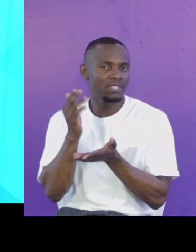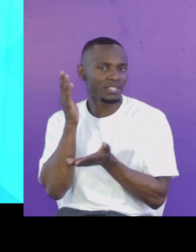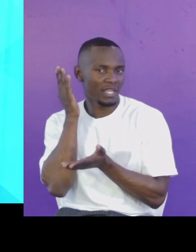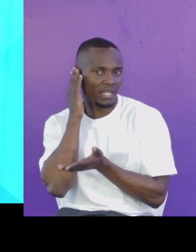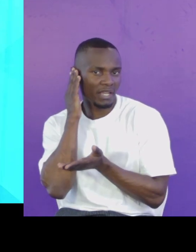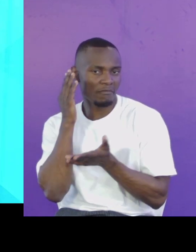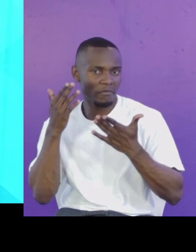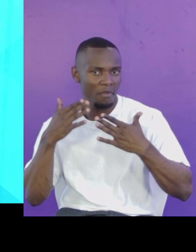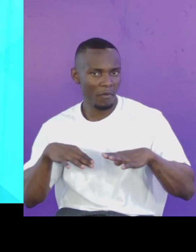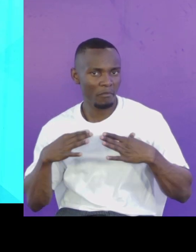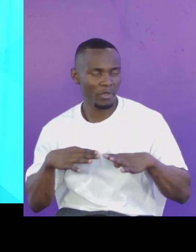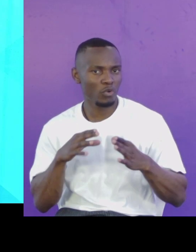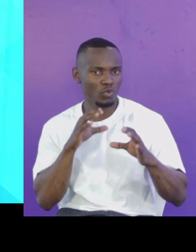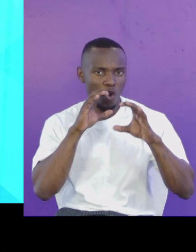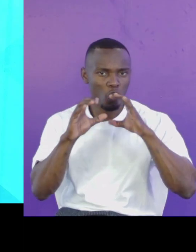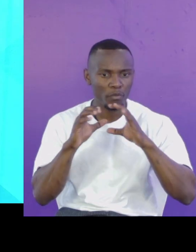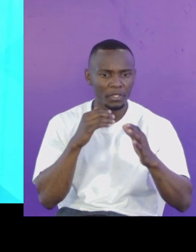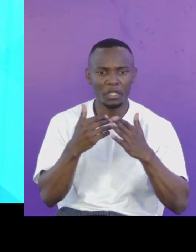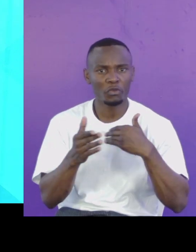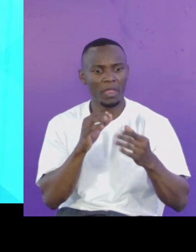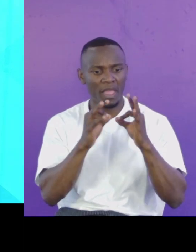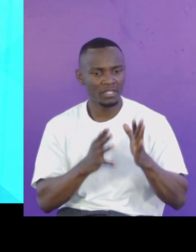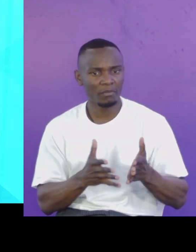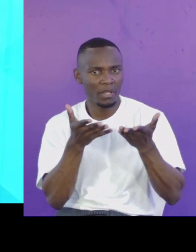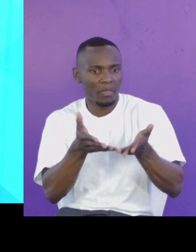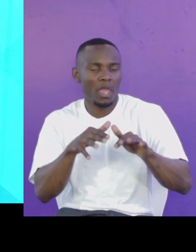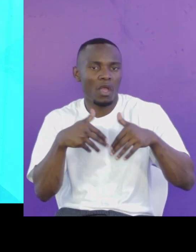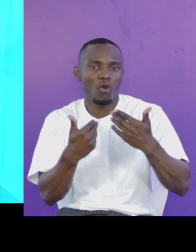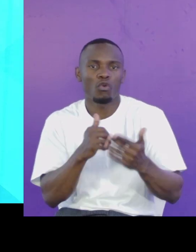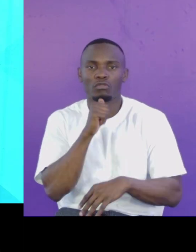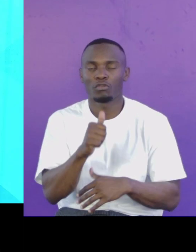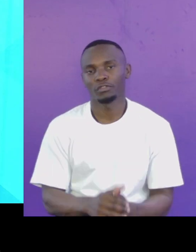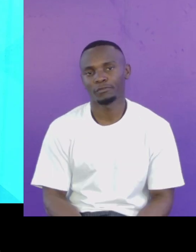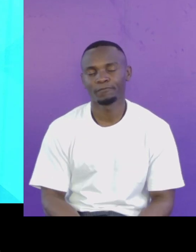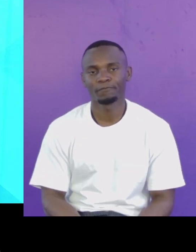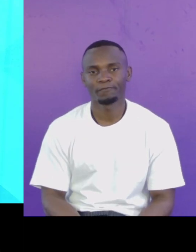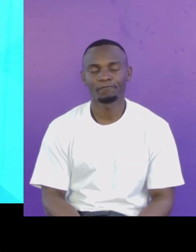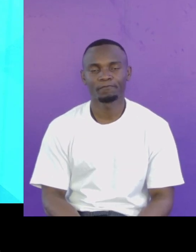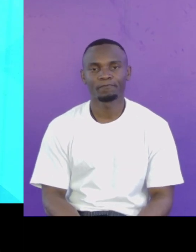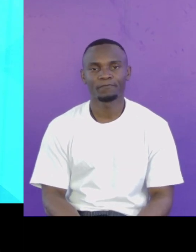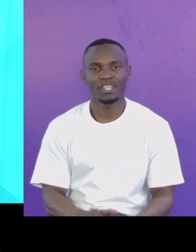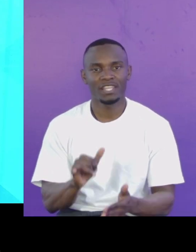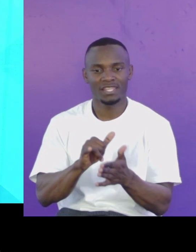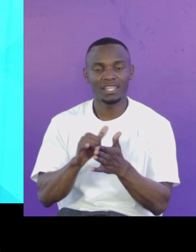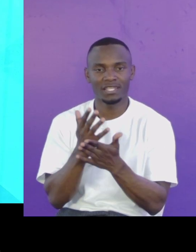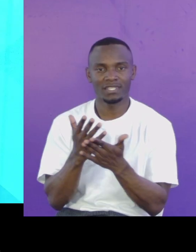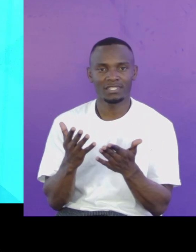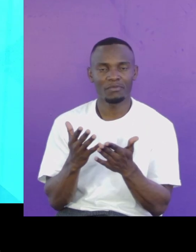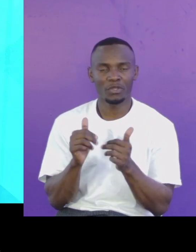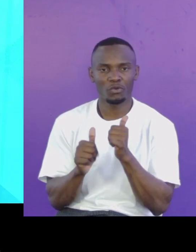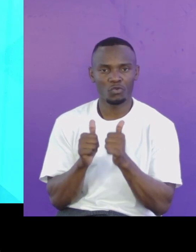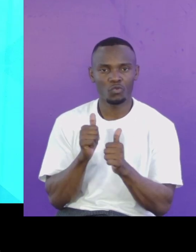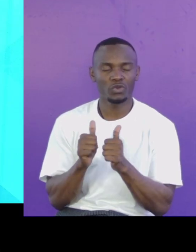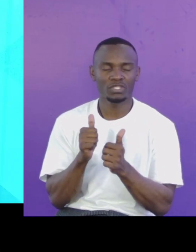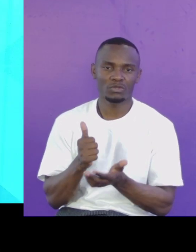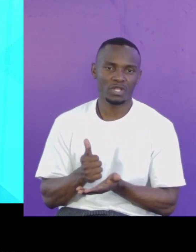to communicate whether they have an interpreter or not. So that is something that has